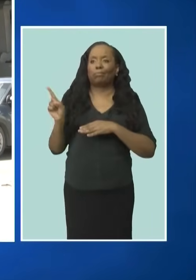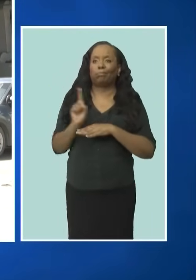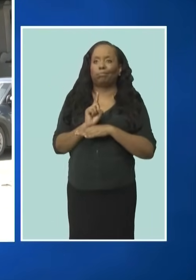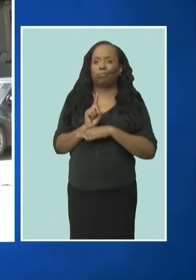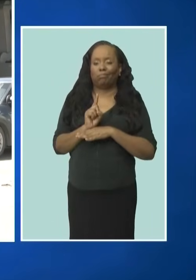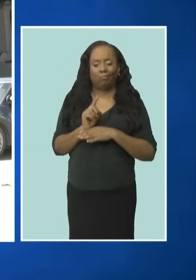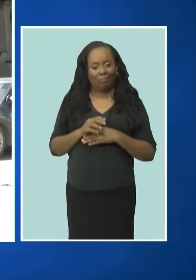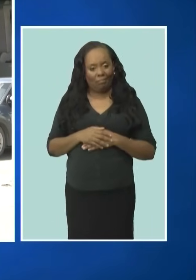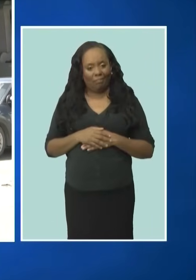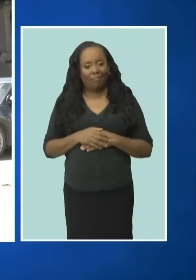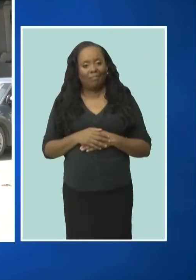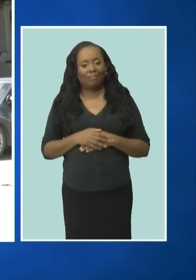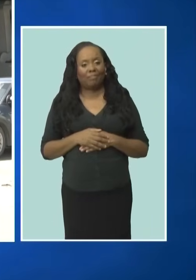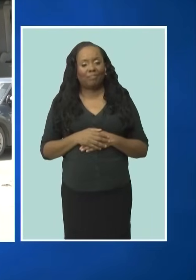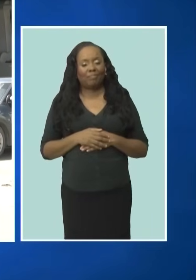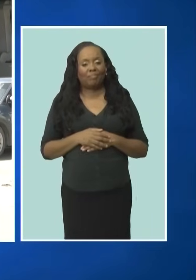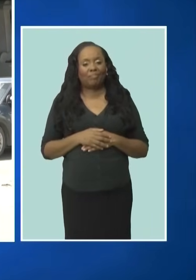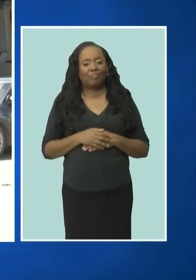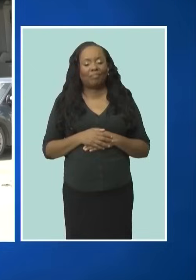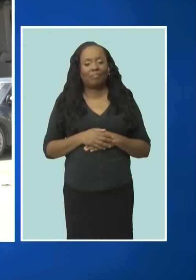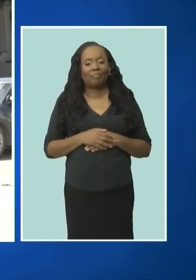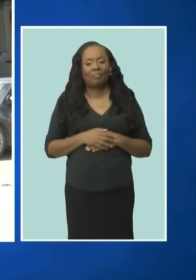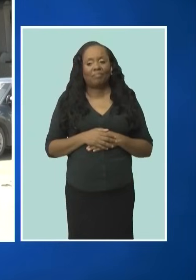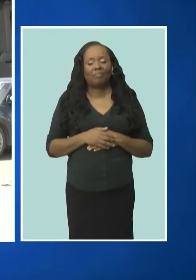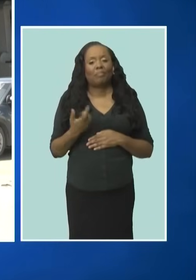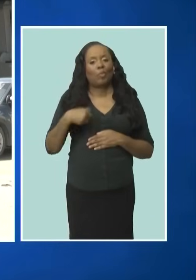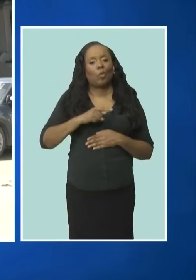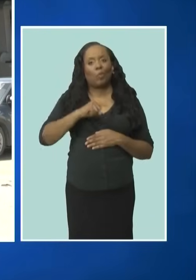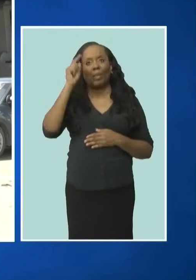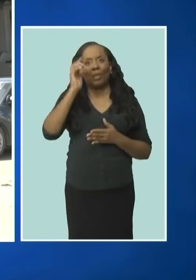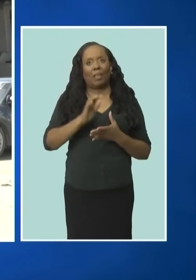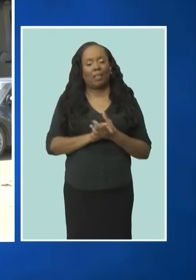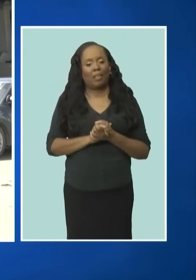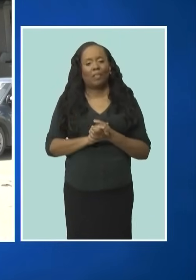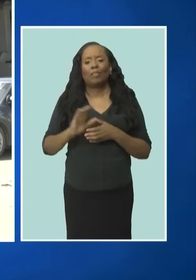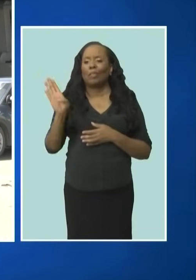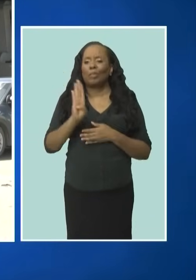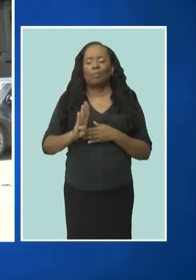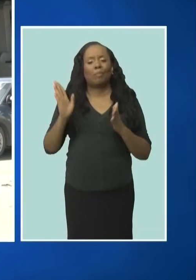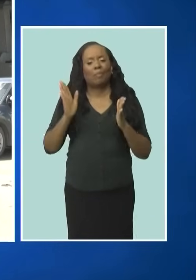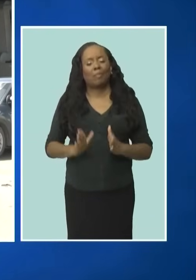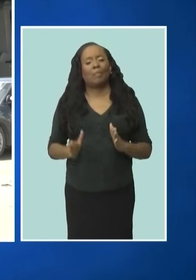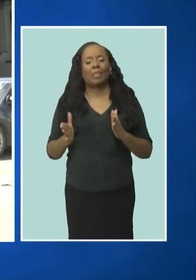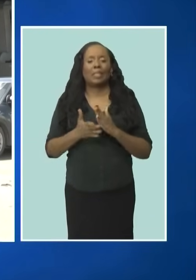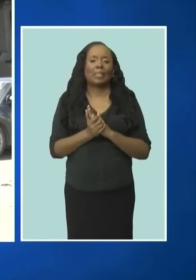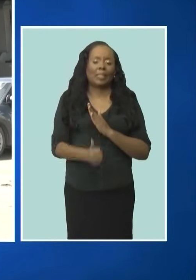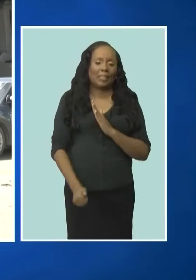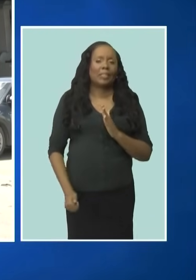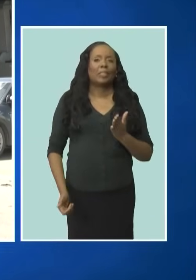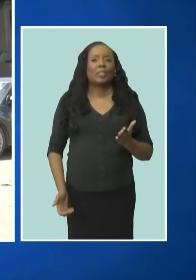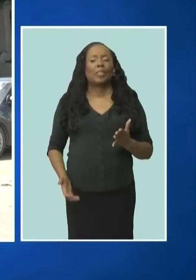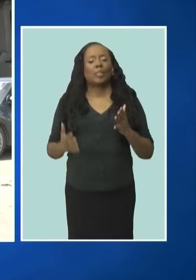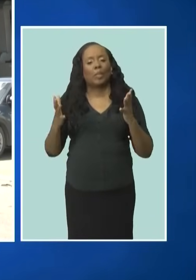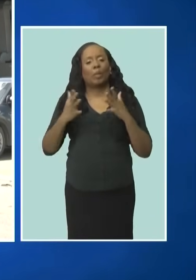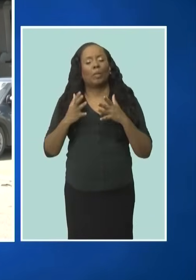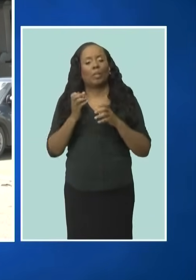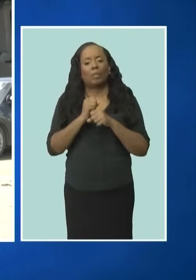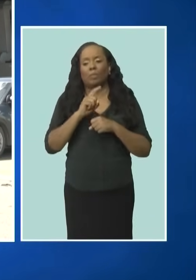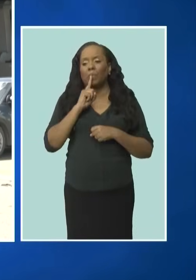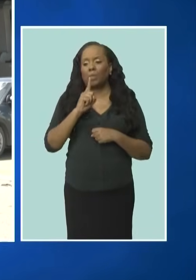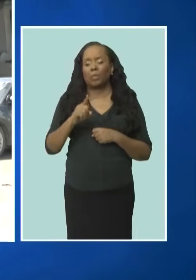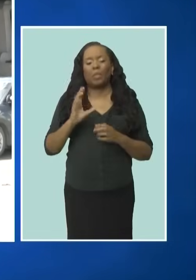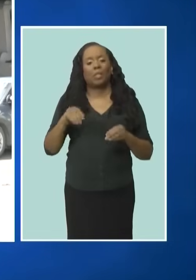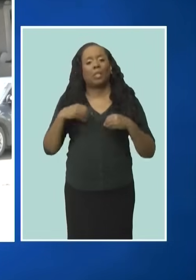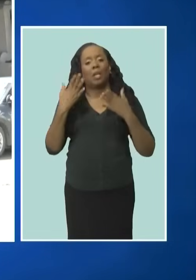season. So because we believe so much in Barbadian talent, we want to make sure, we're going to give them